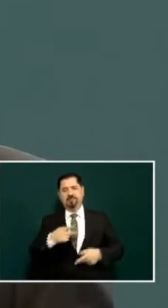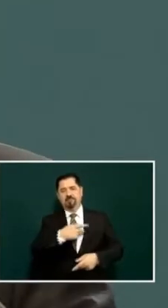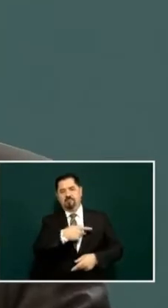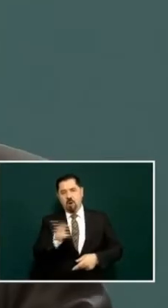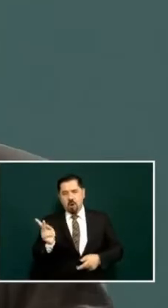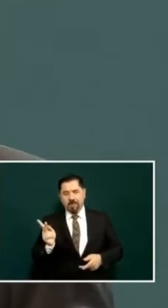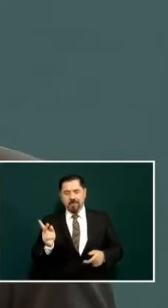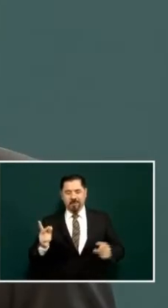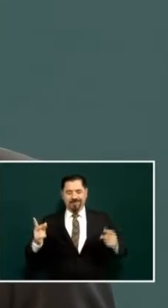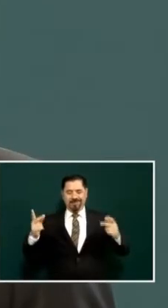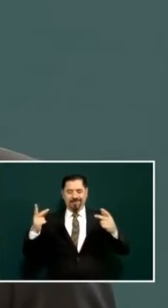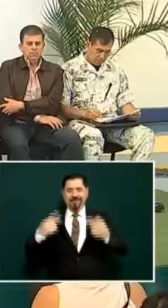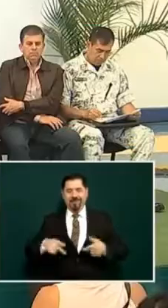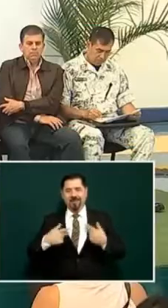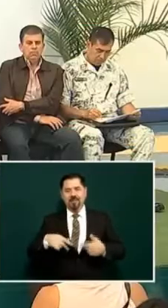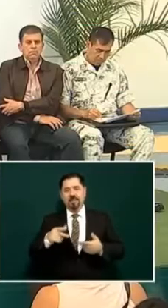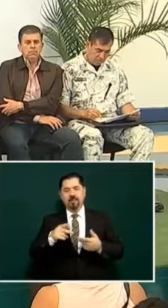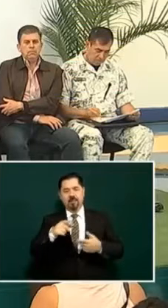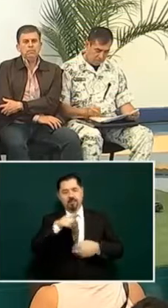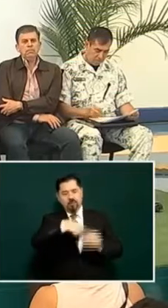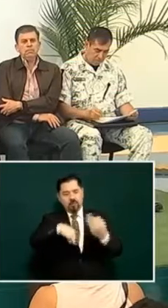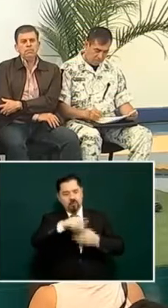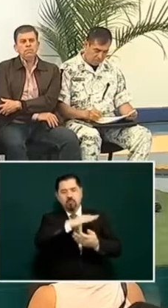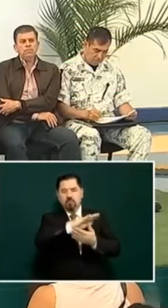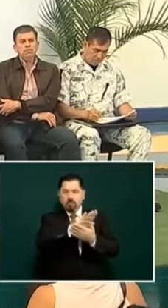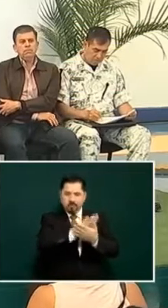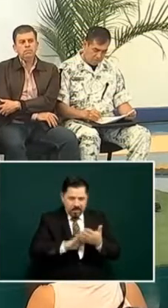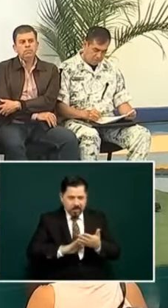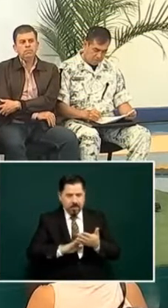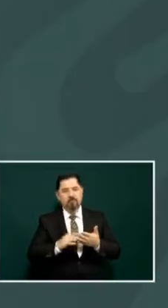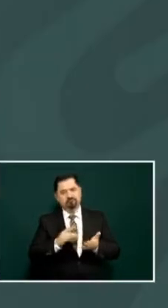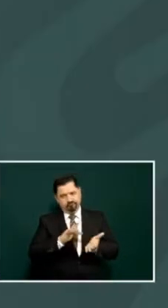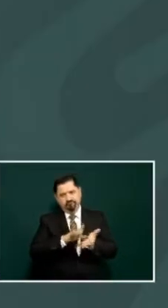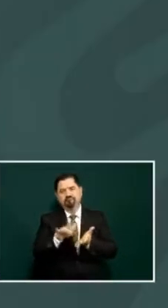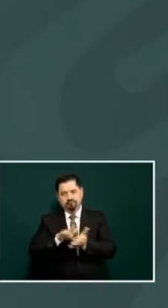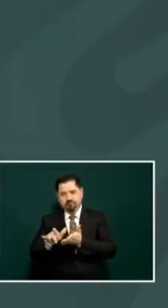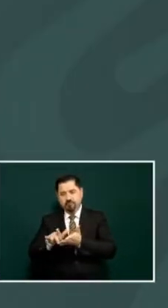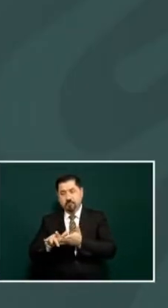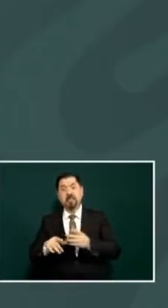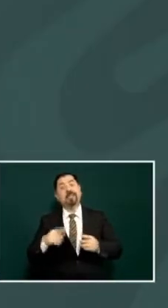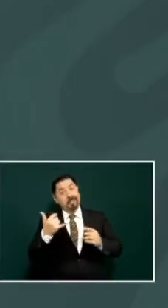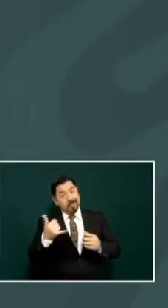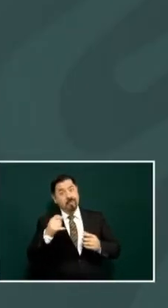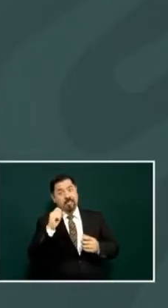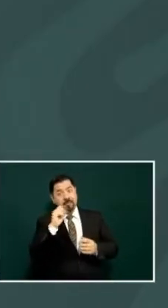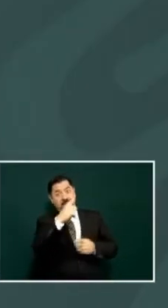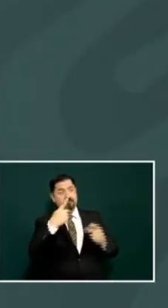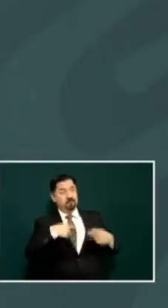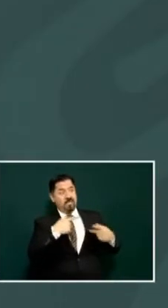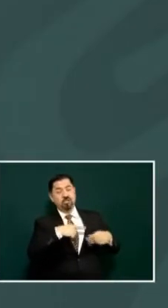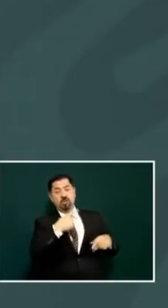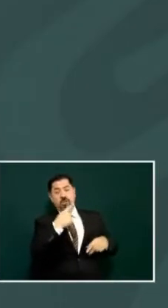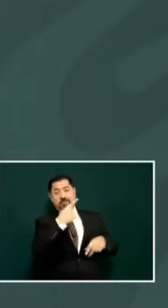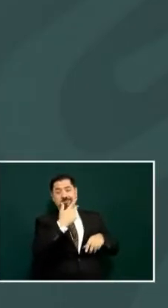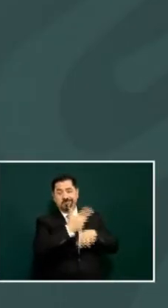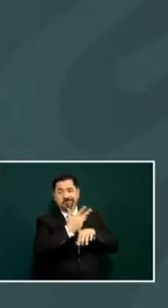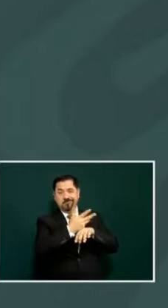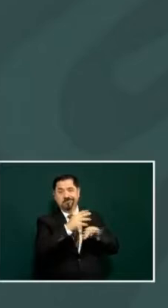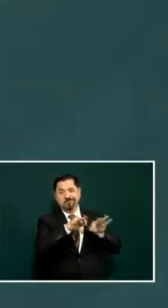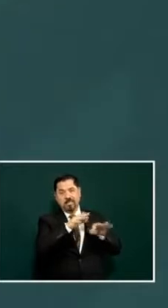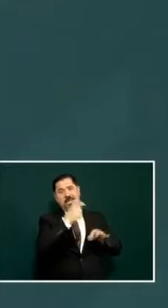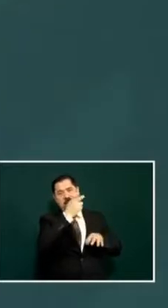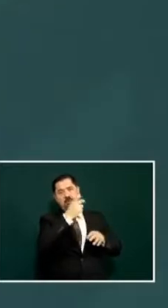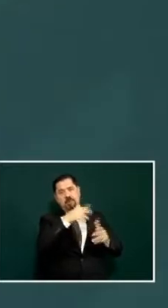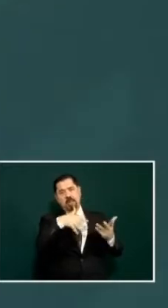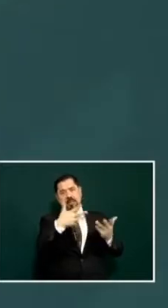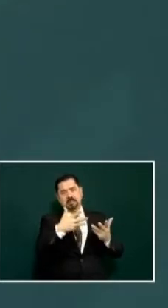unpublished the humble people and what they do which the people in